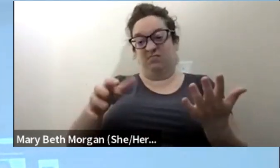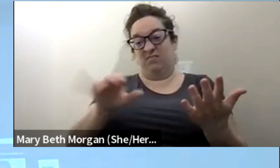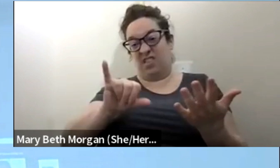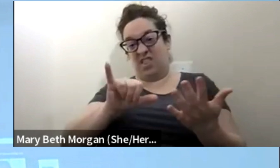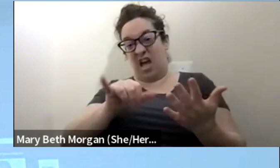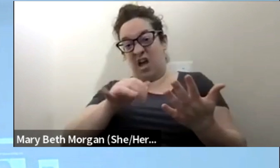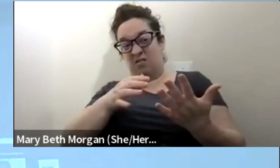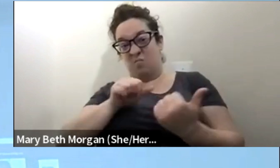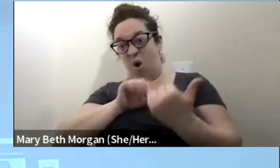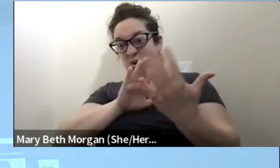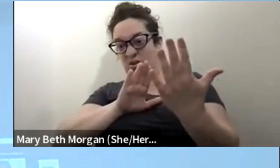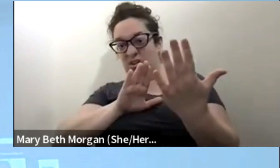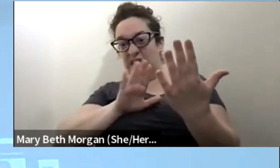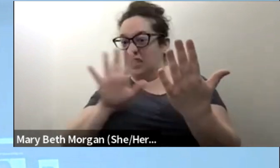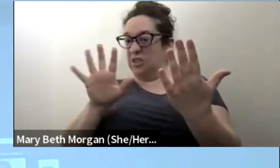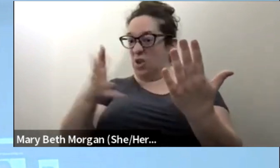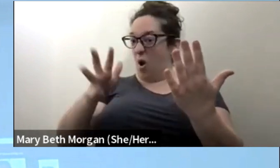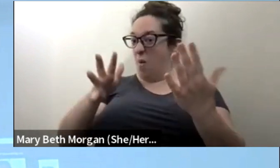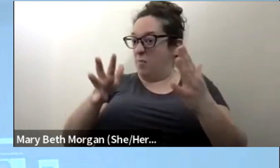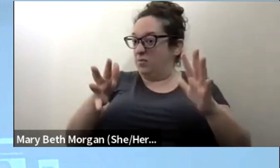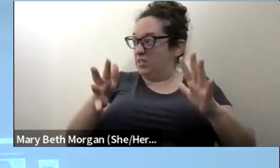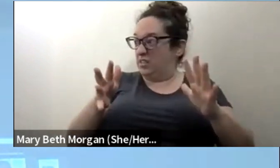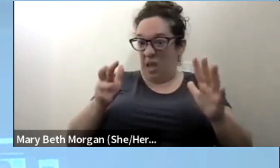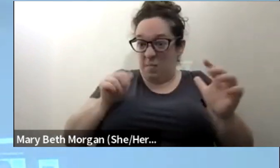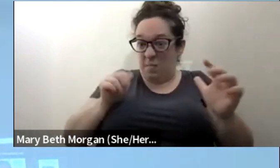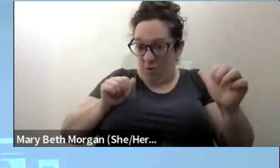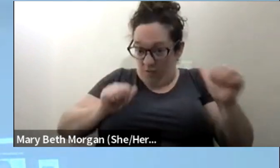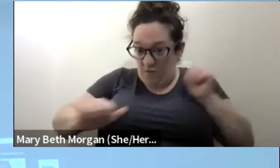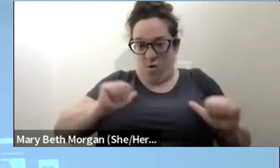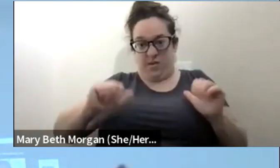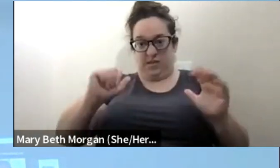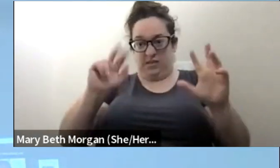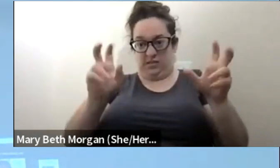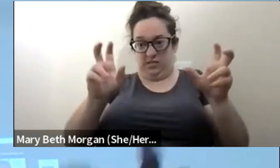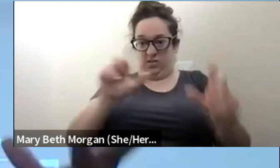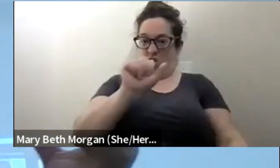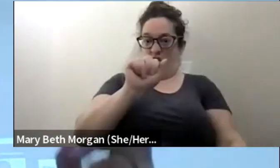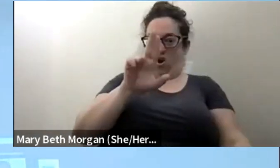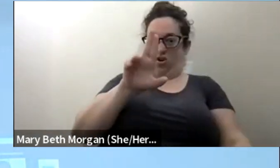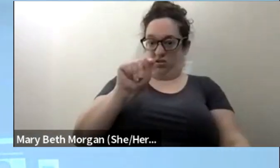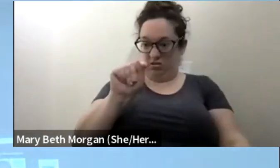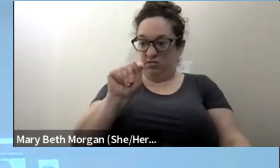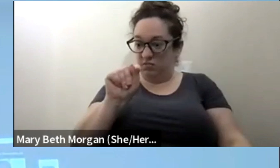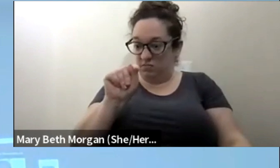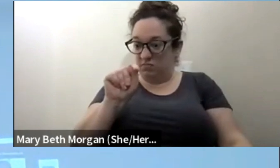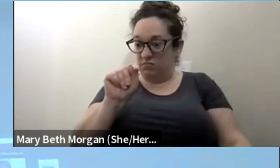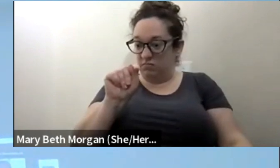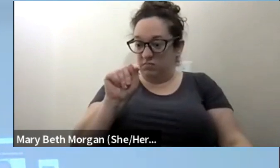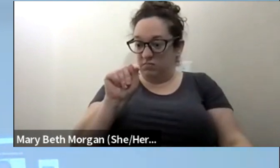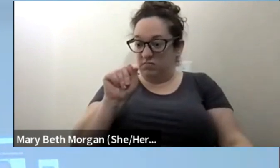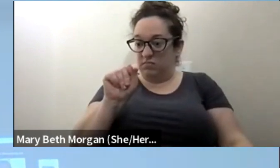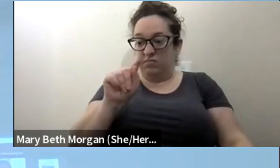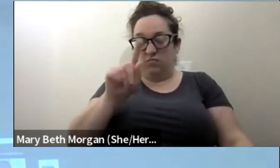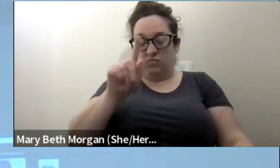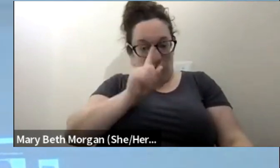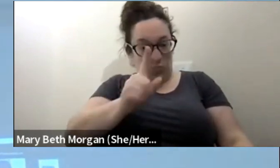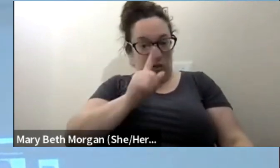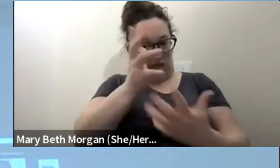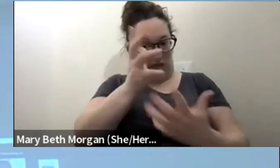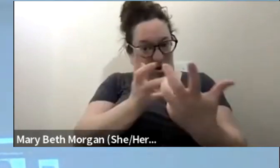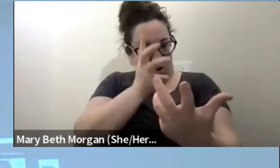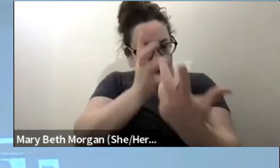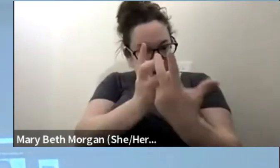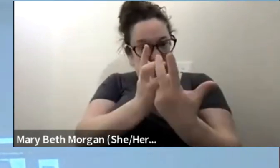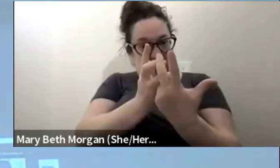so much of what Shakespeare's doing in a way that's almost, you know, the performance art.